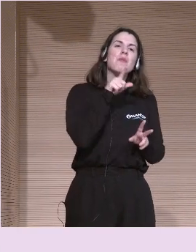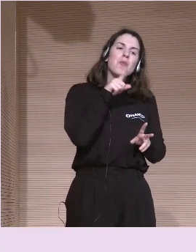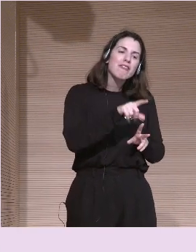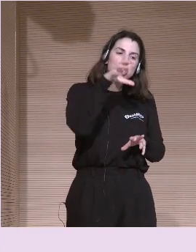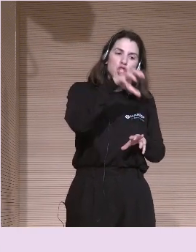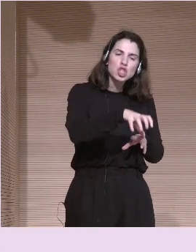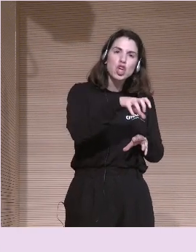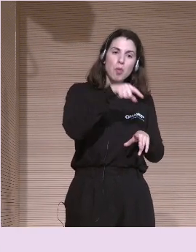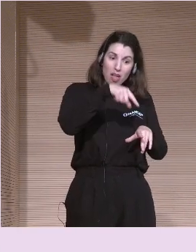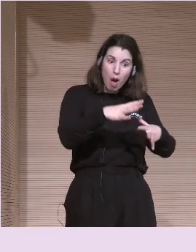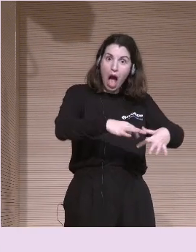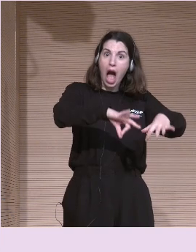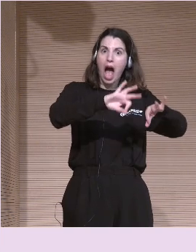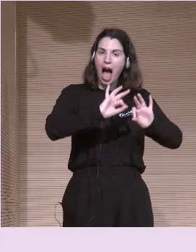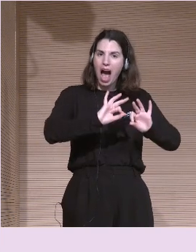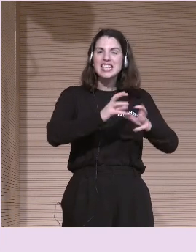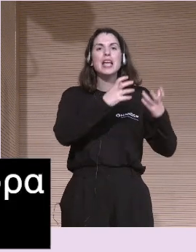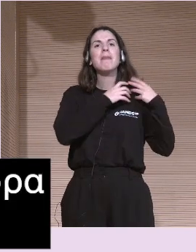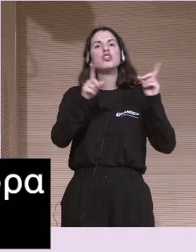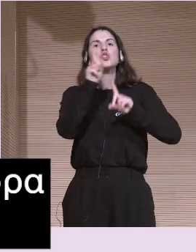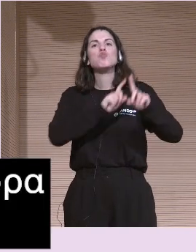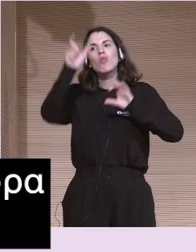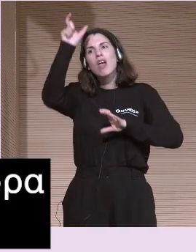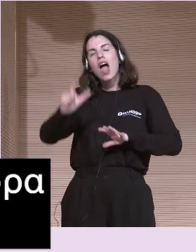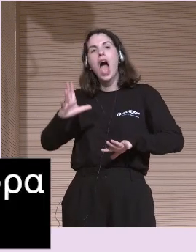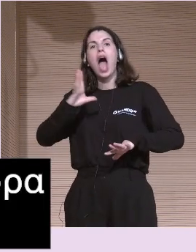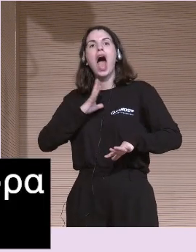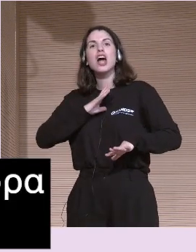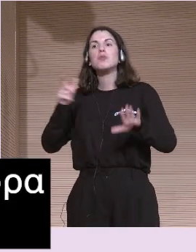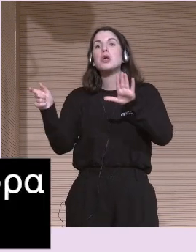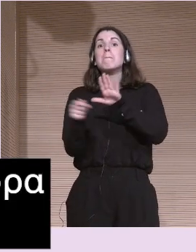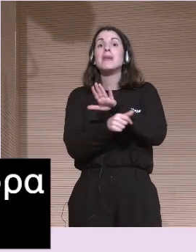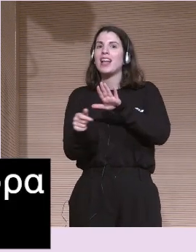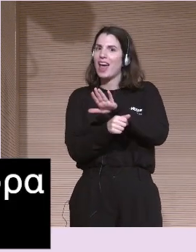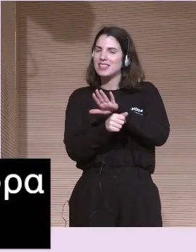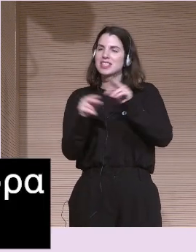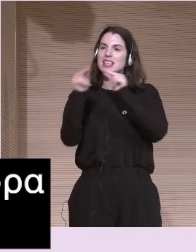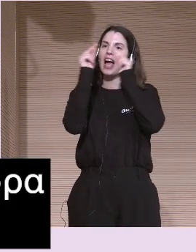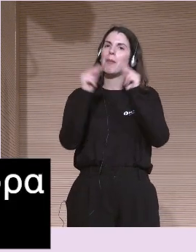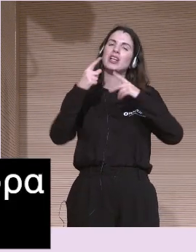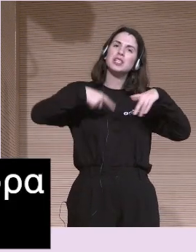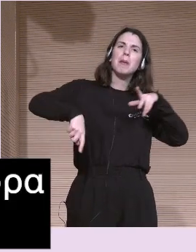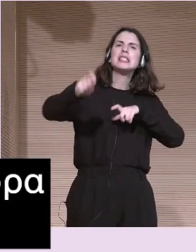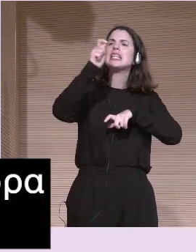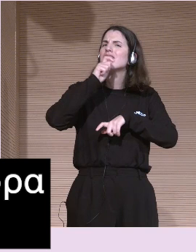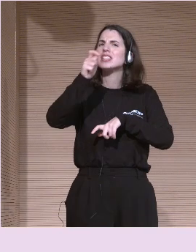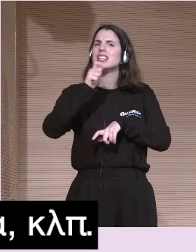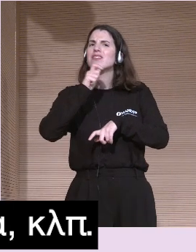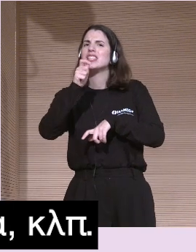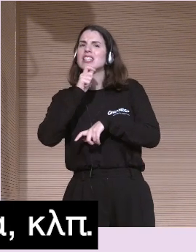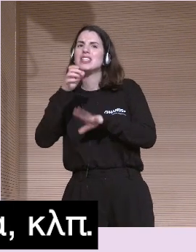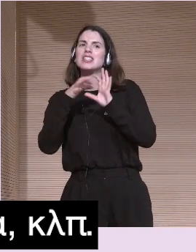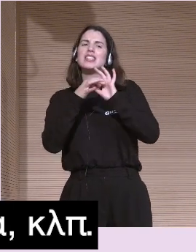series of interviews with the people who frequent those shops. And some of those conversations kind of get in quite quickly into quite sort of philosophical discussions